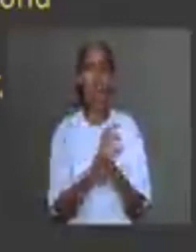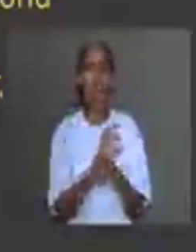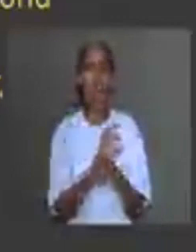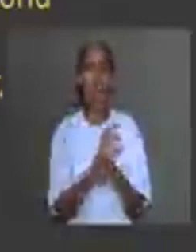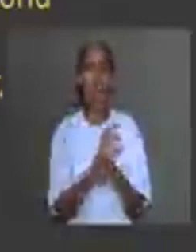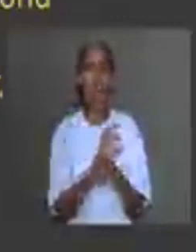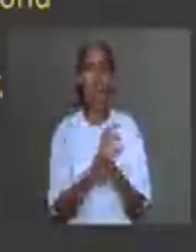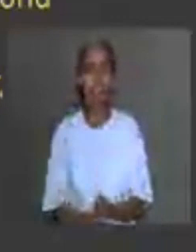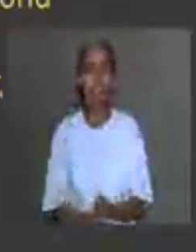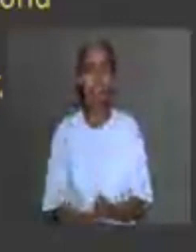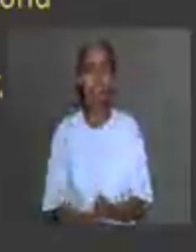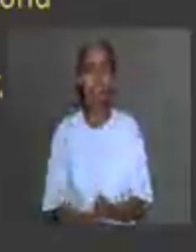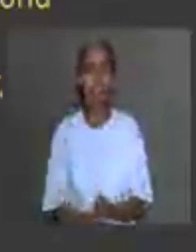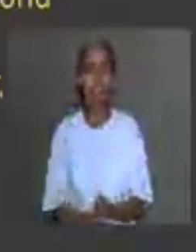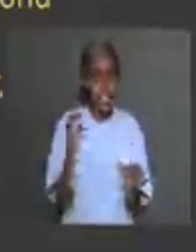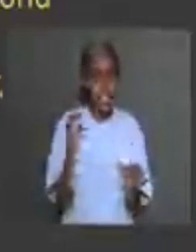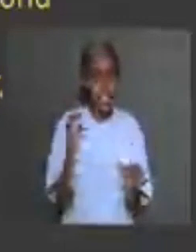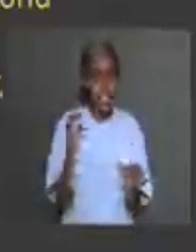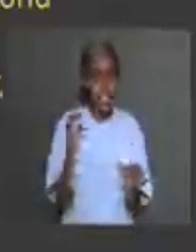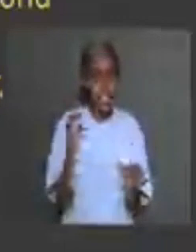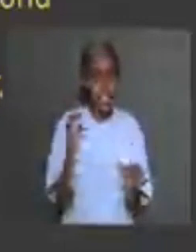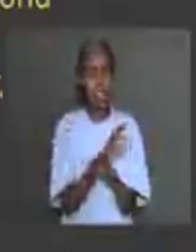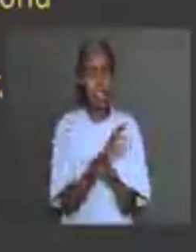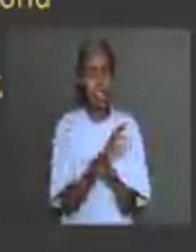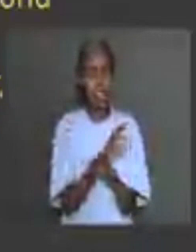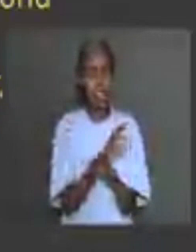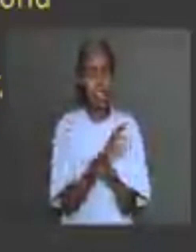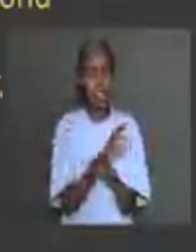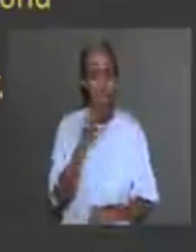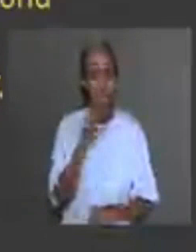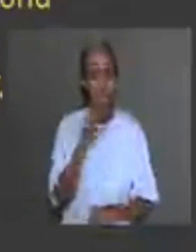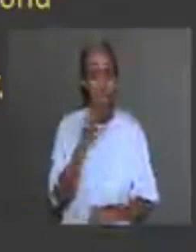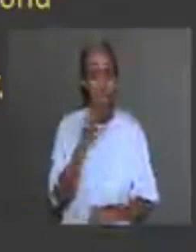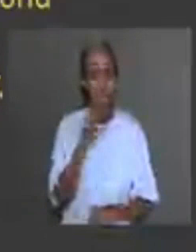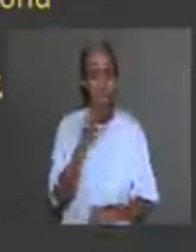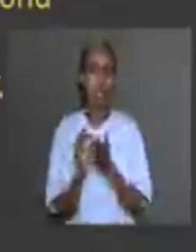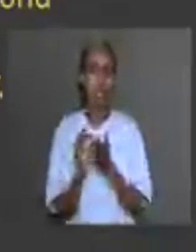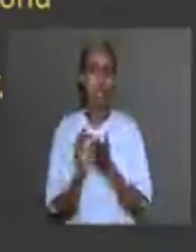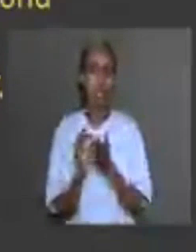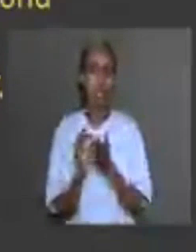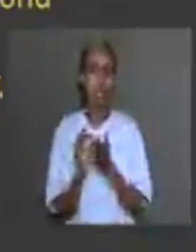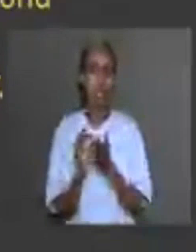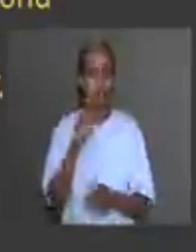The first factor is a real number coefficient.